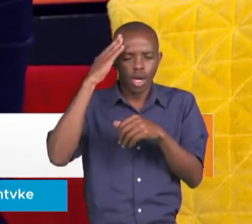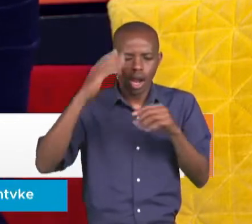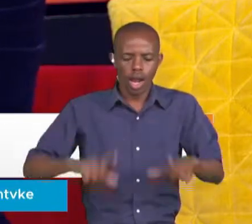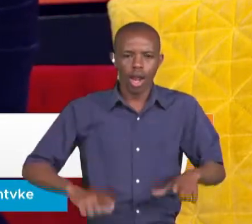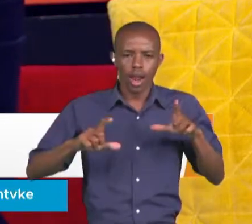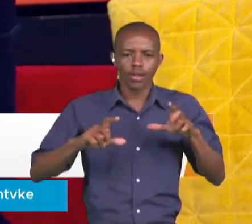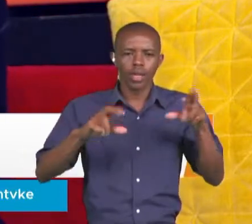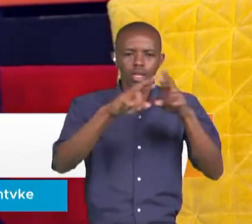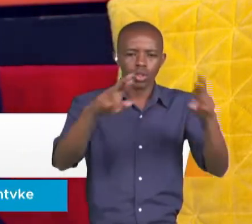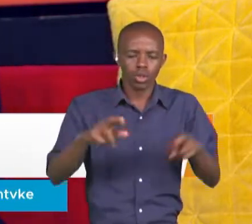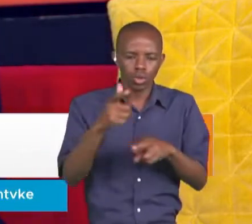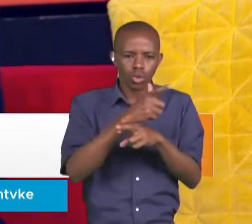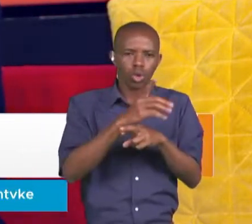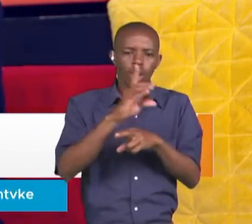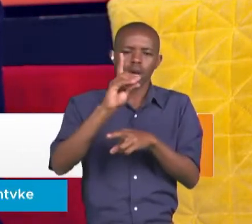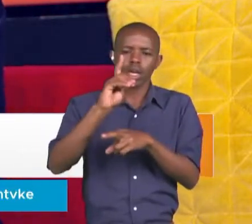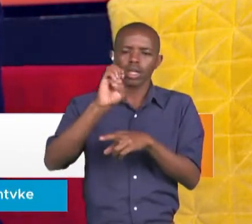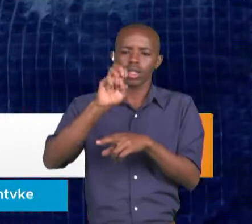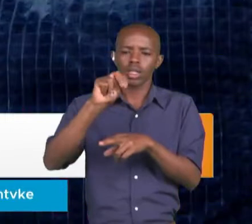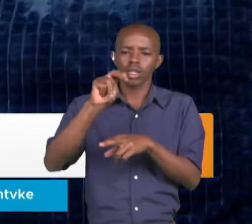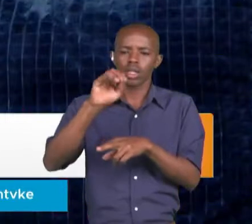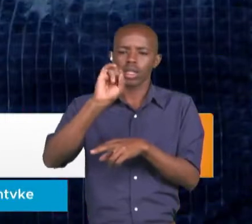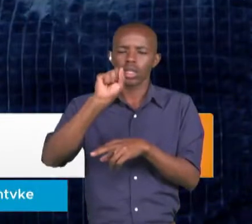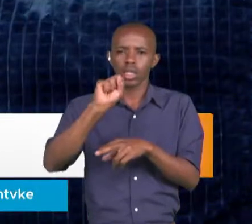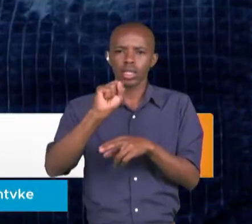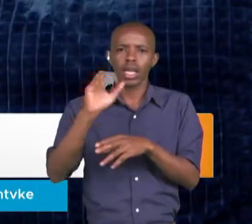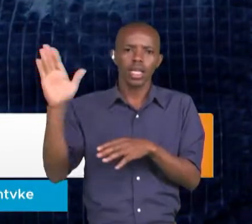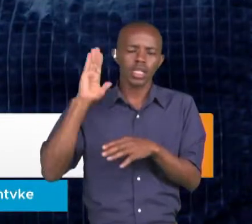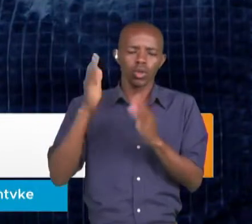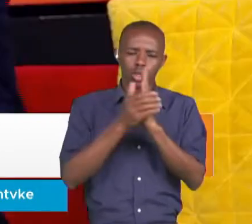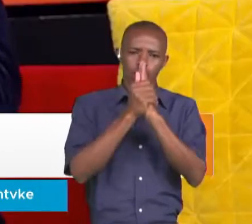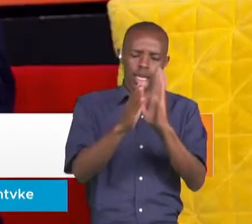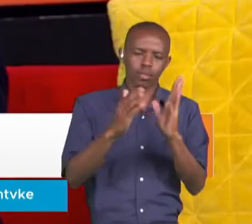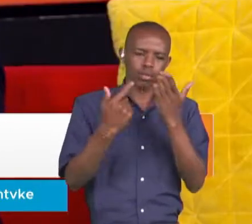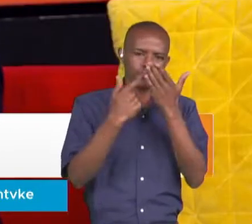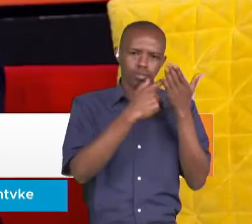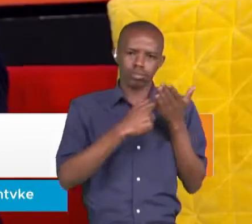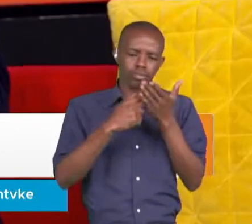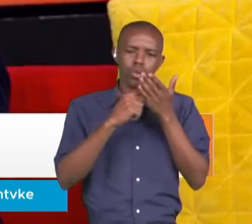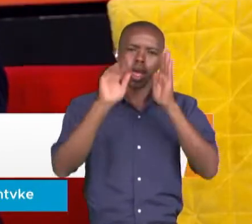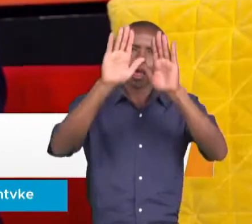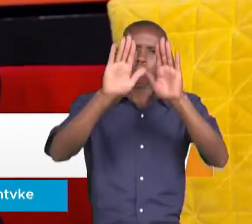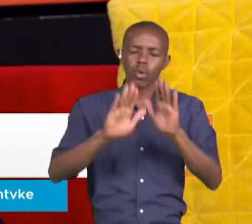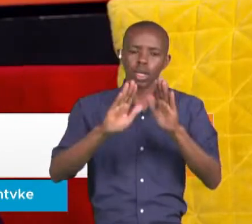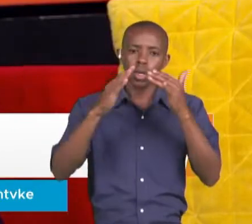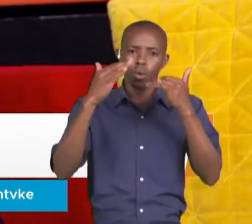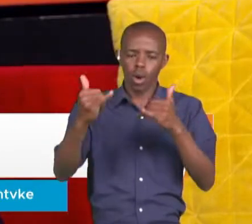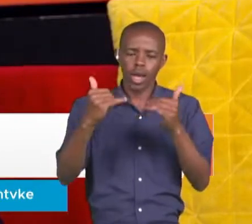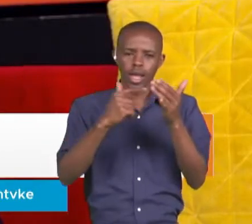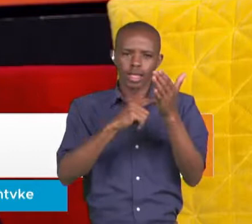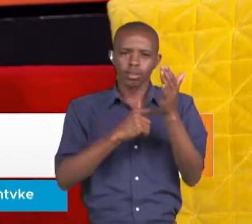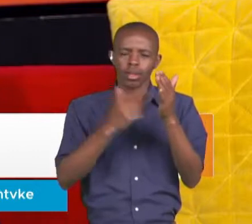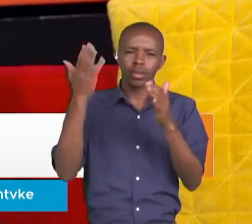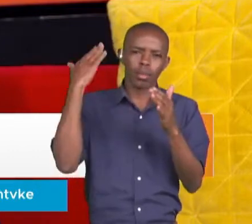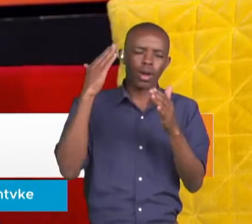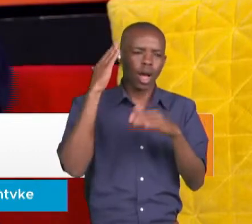studio is, of course, Mr. Dennis Mtumbi, a security expert, who will be taking us through this conversation, a very sensitive conversation, because now, some time back you mentioned, first of